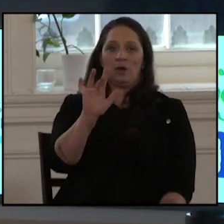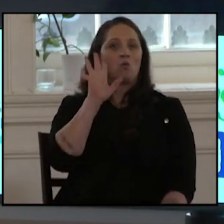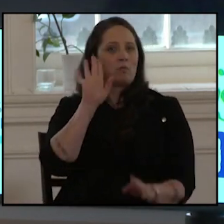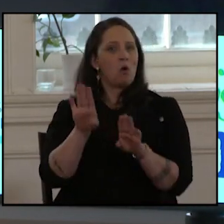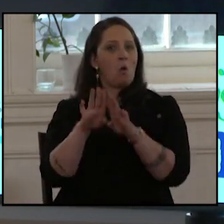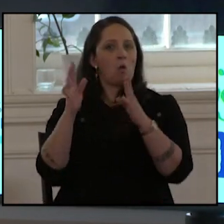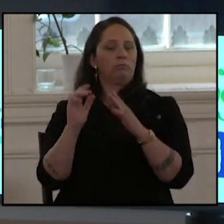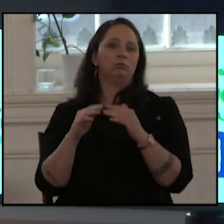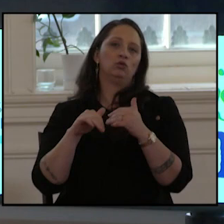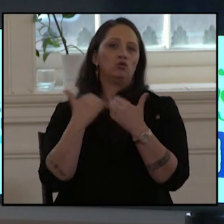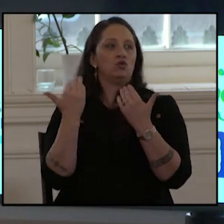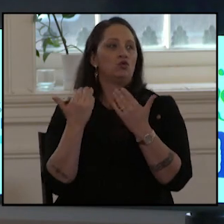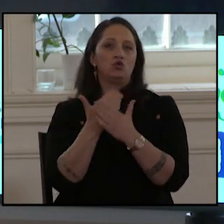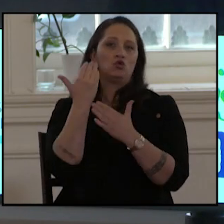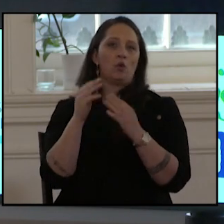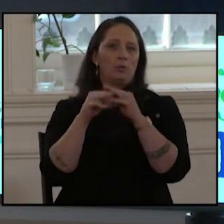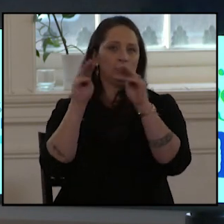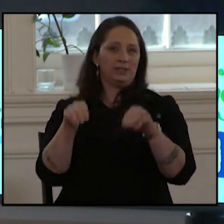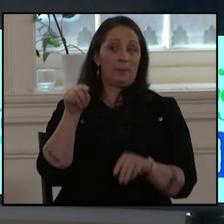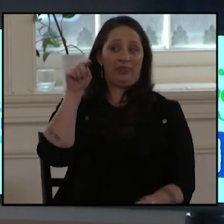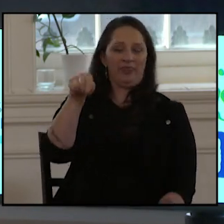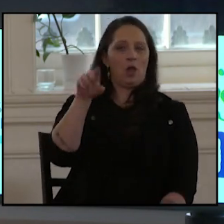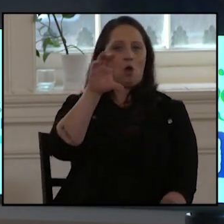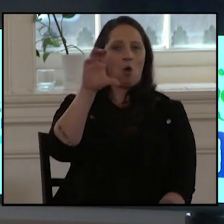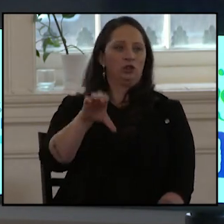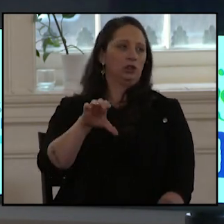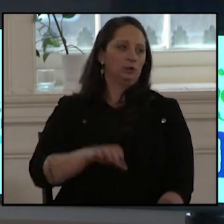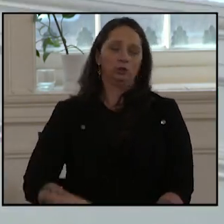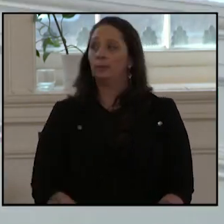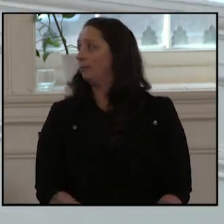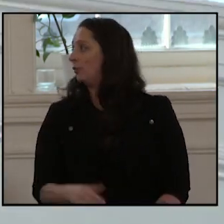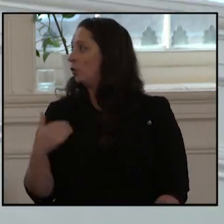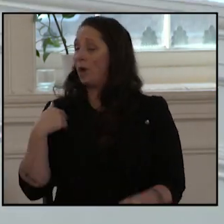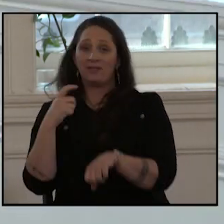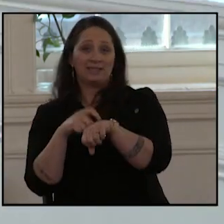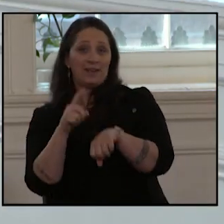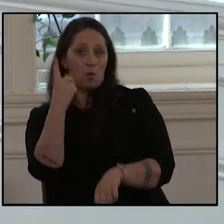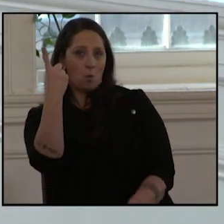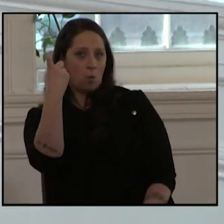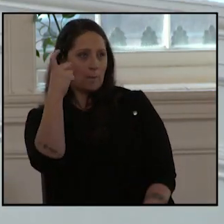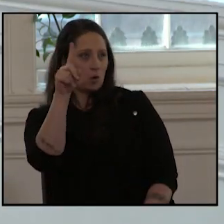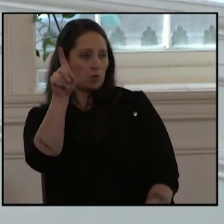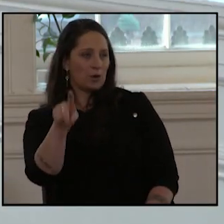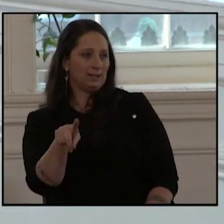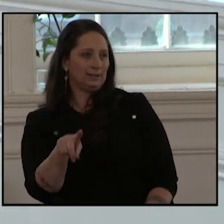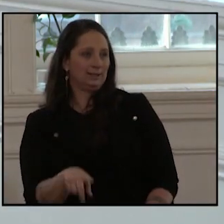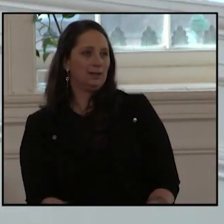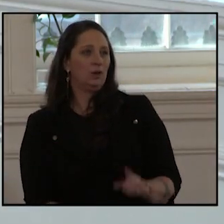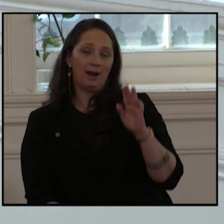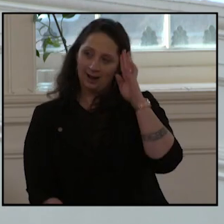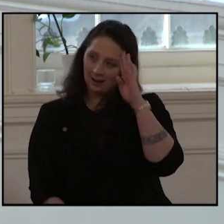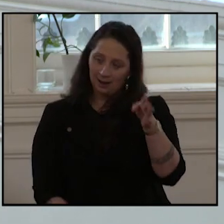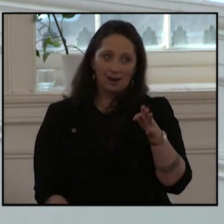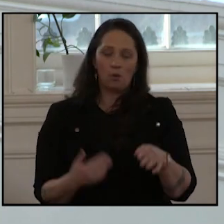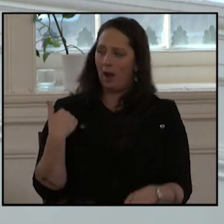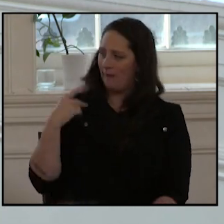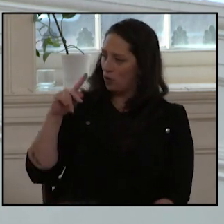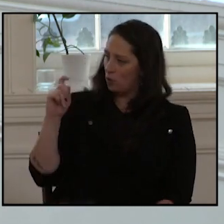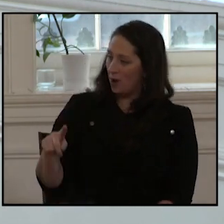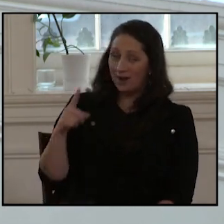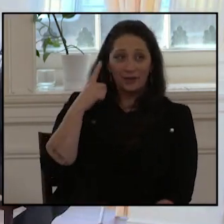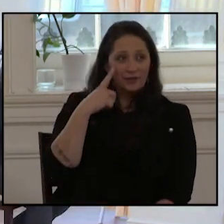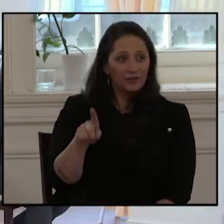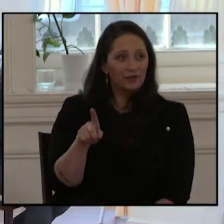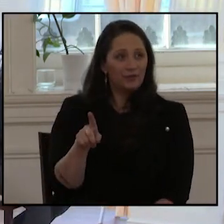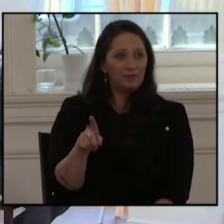So I'm really glad to say that. Awesome. We have time for one more. Yes, please. Hello, I have a question